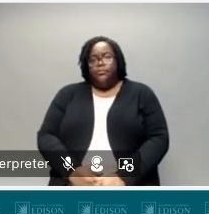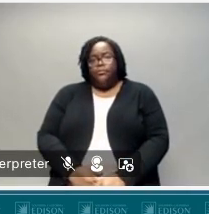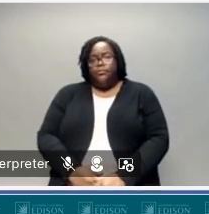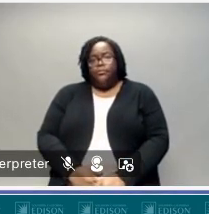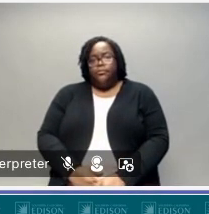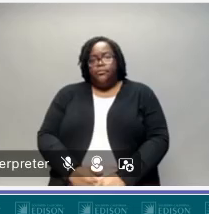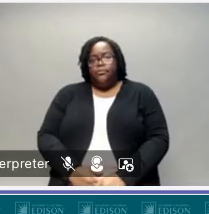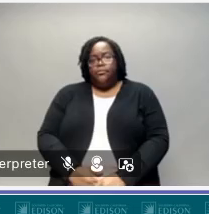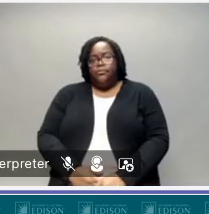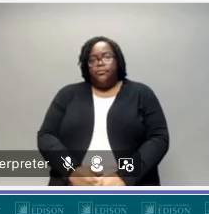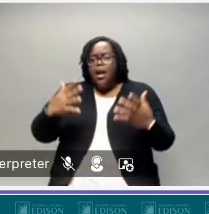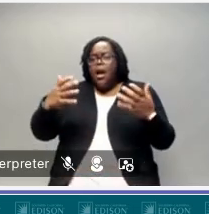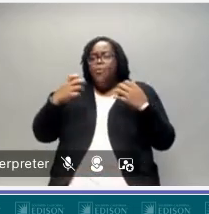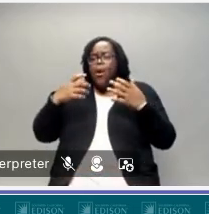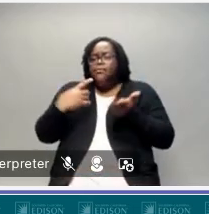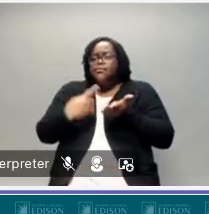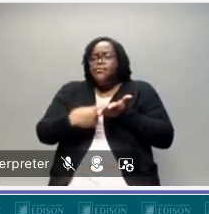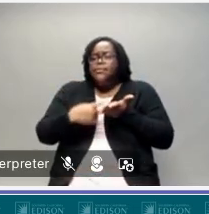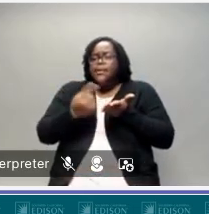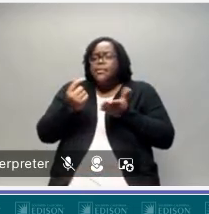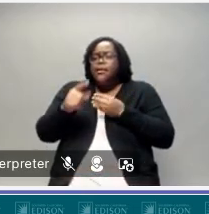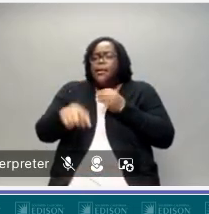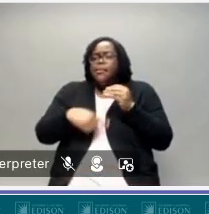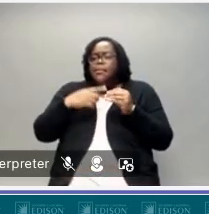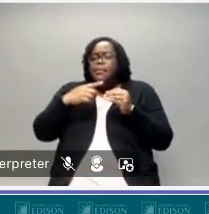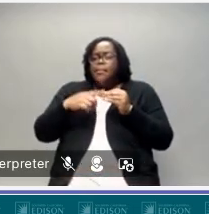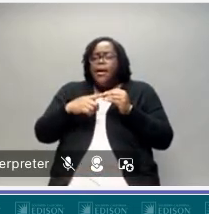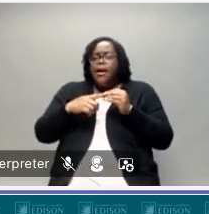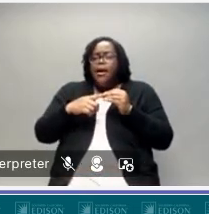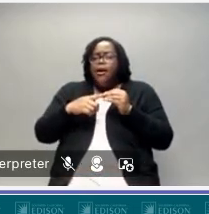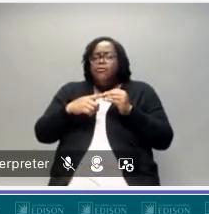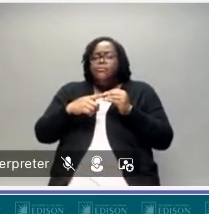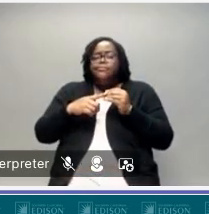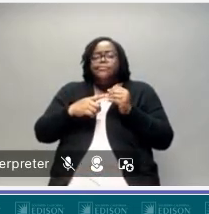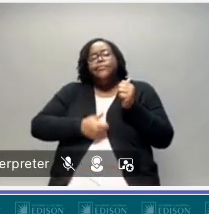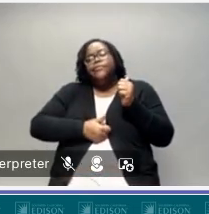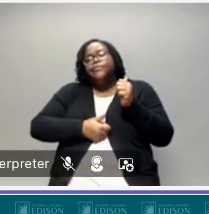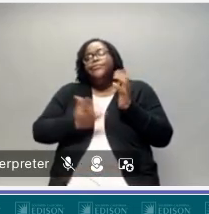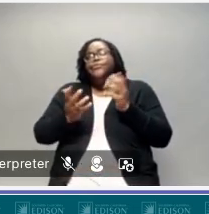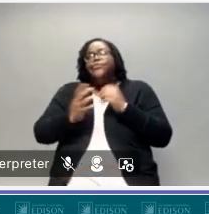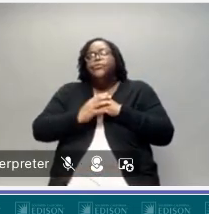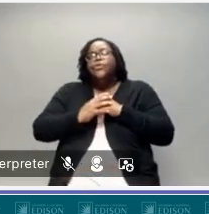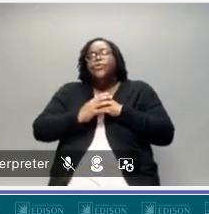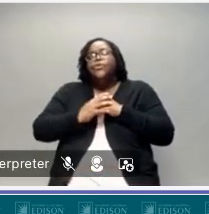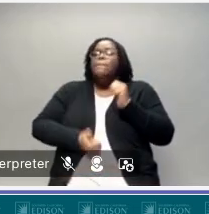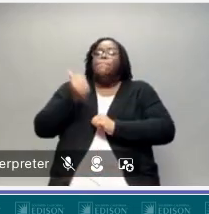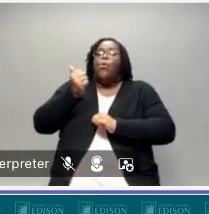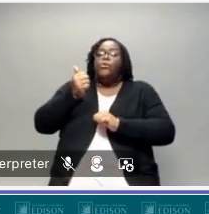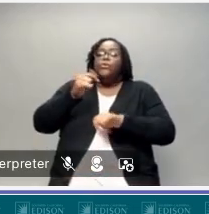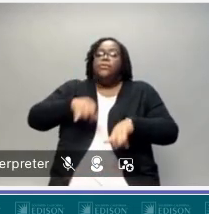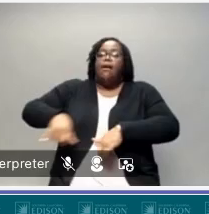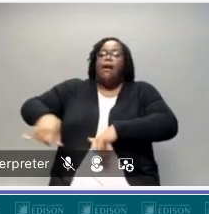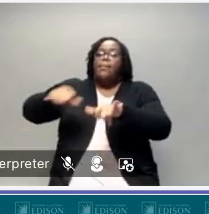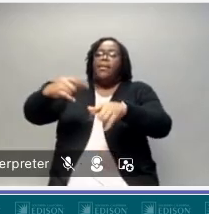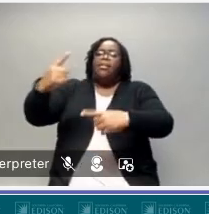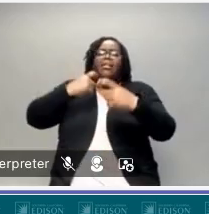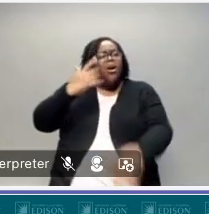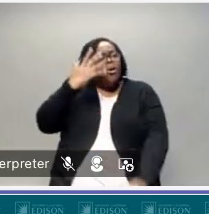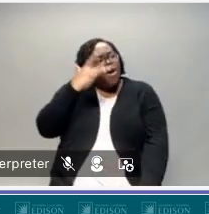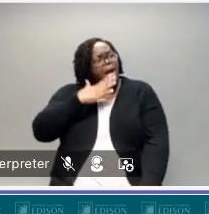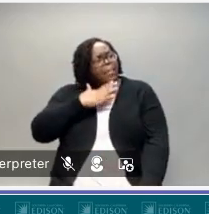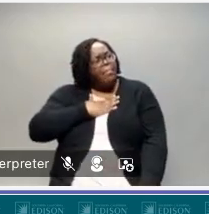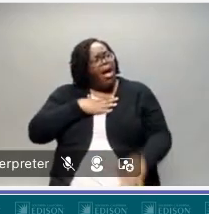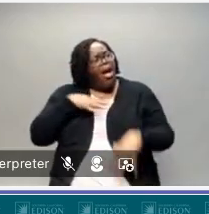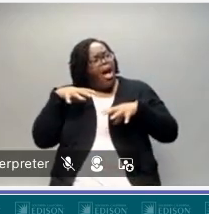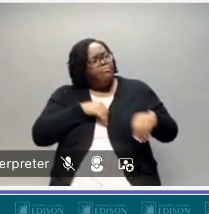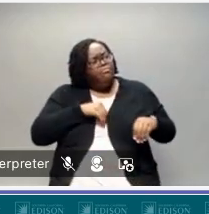So I wanted to talk a little bit about the question we get most, which is, why is my power out